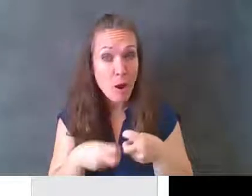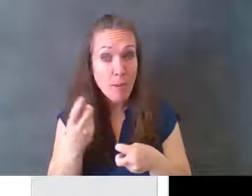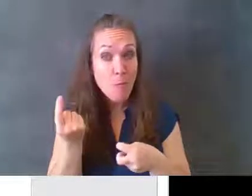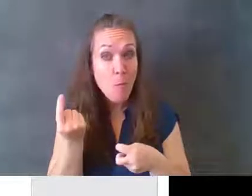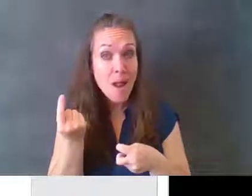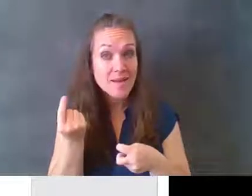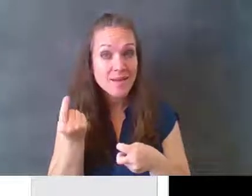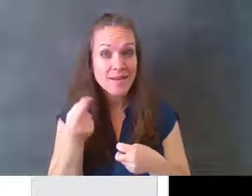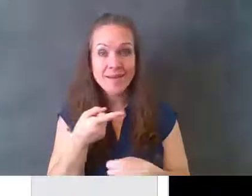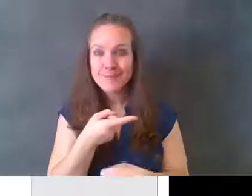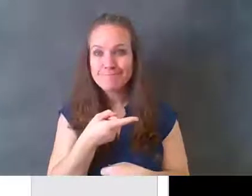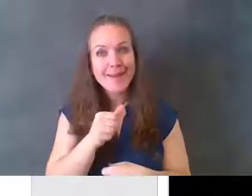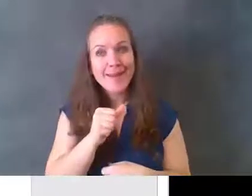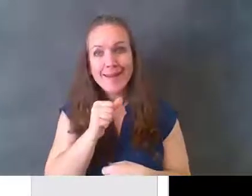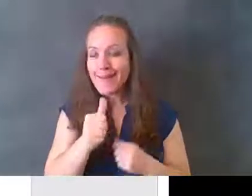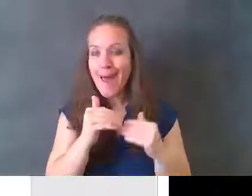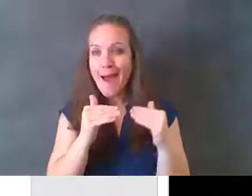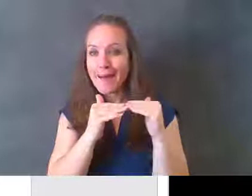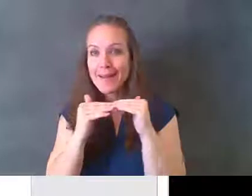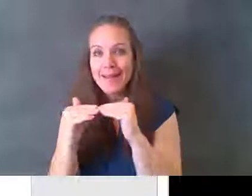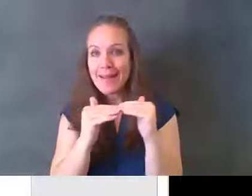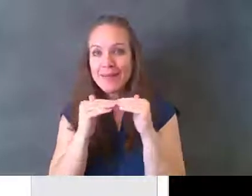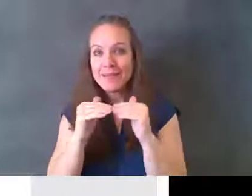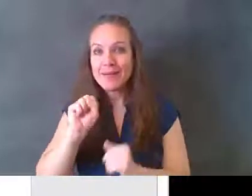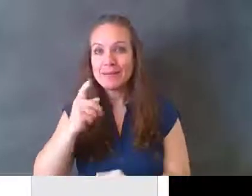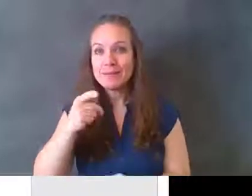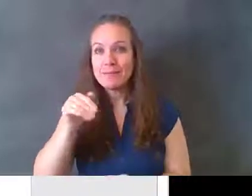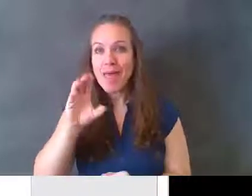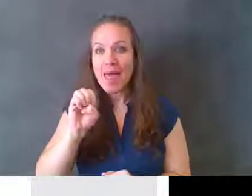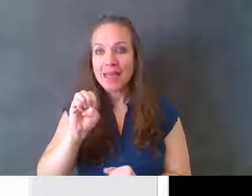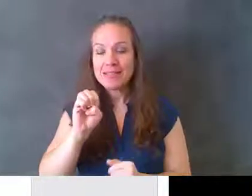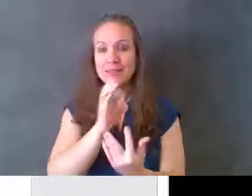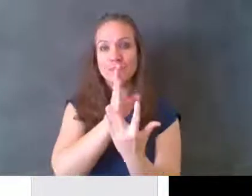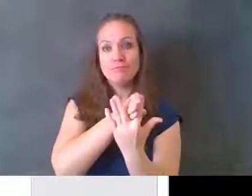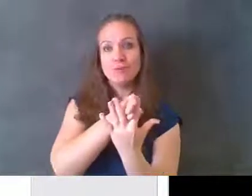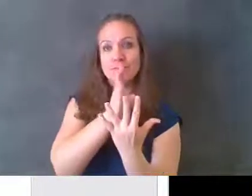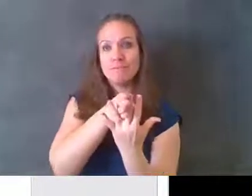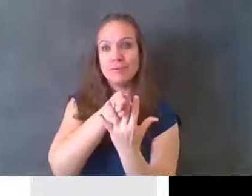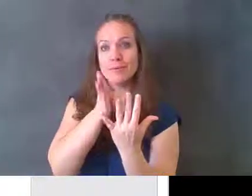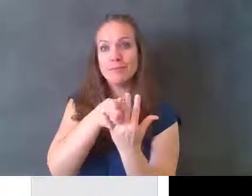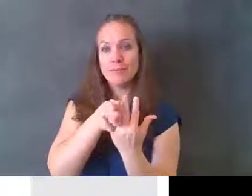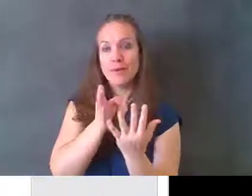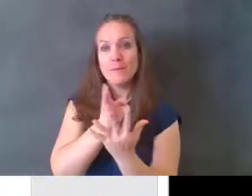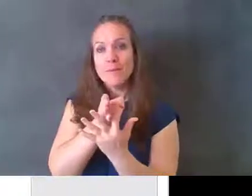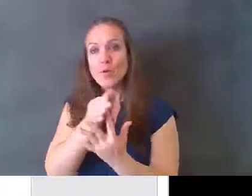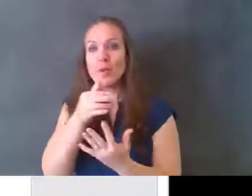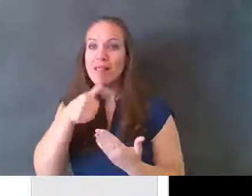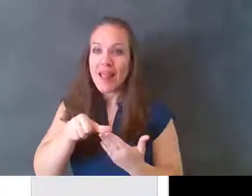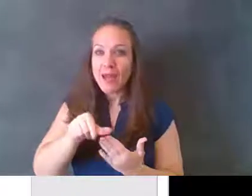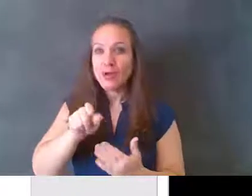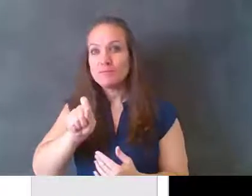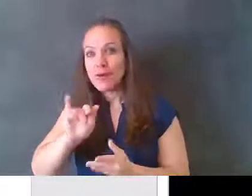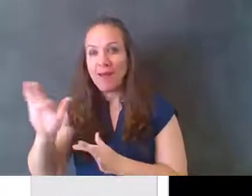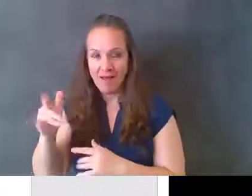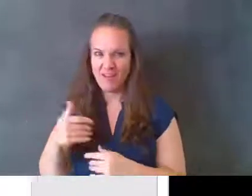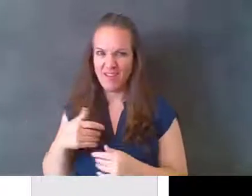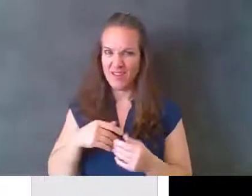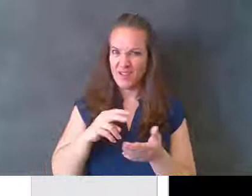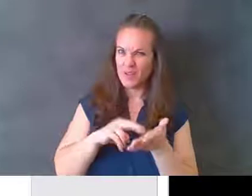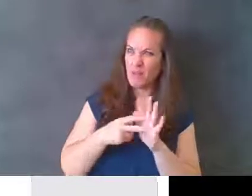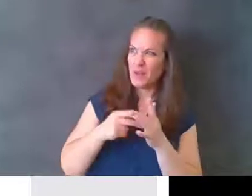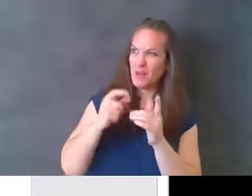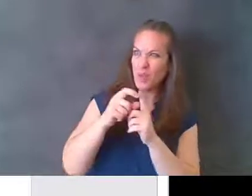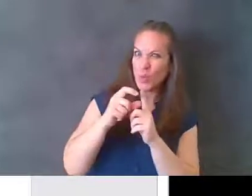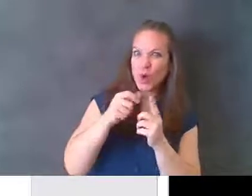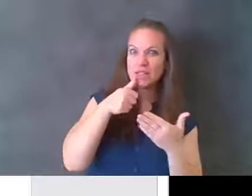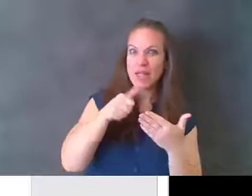doesn't have even spacing between the characters. So if I'm reading this, it's really difficult. The words and letters can run